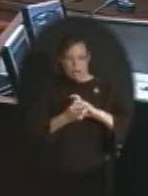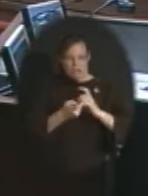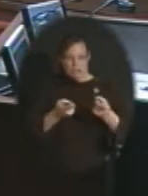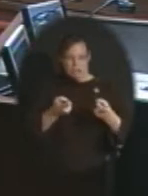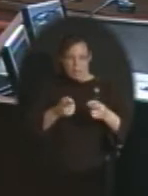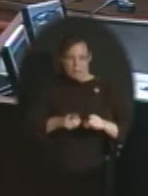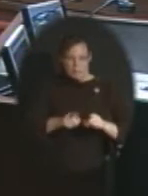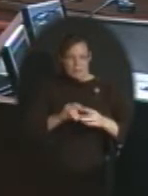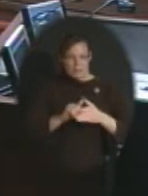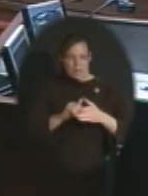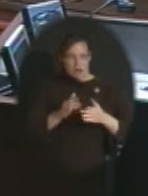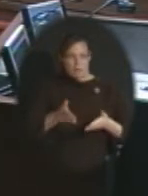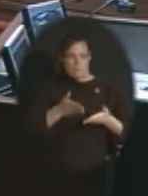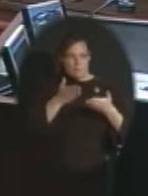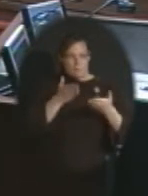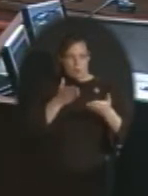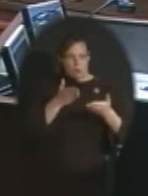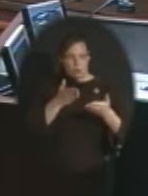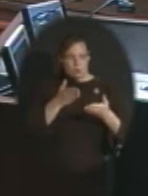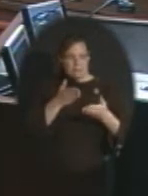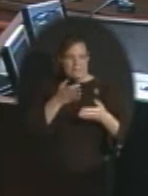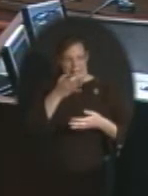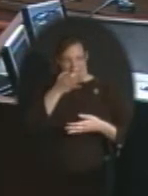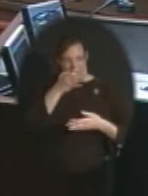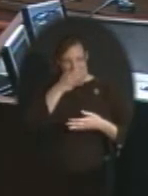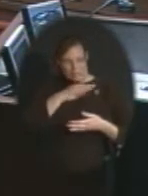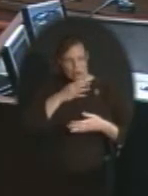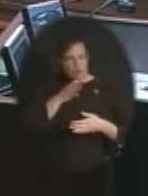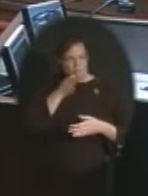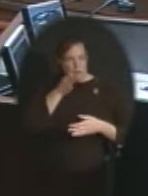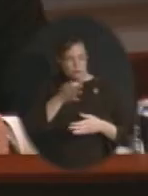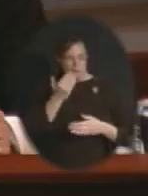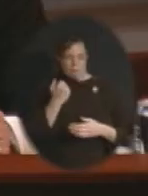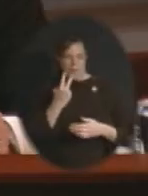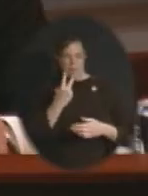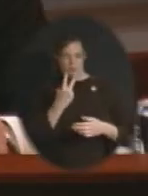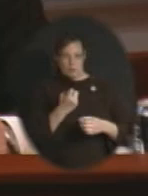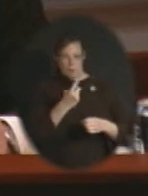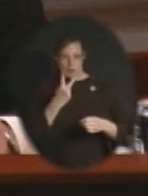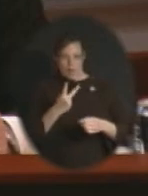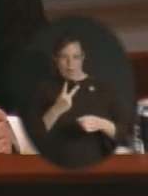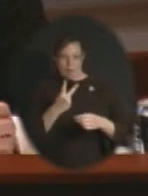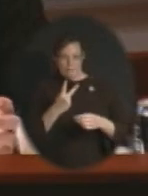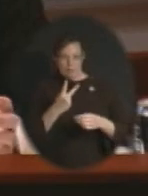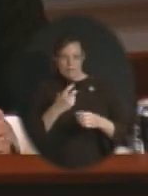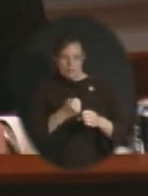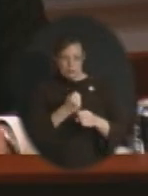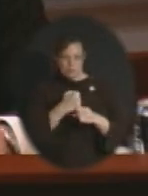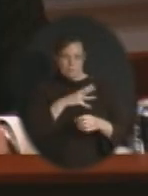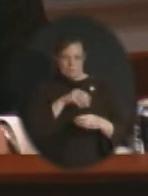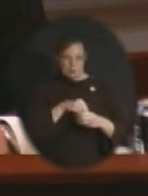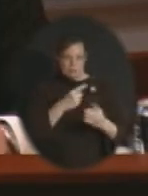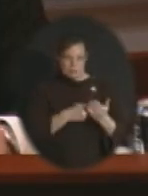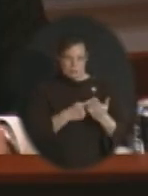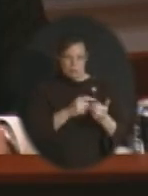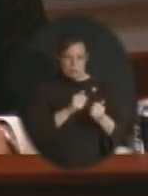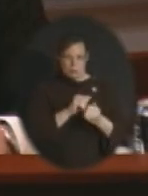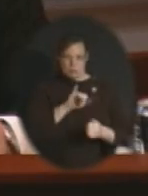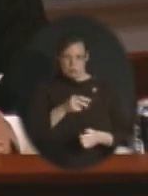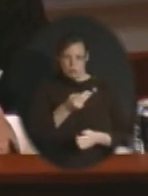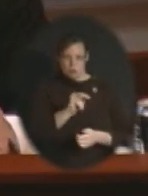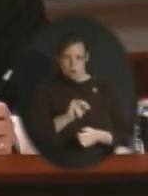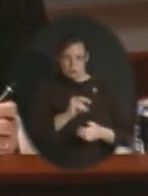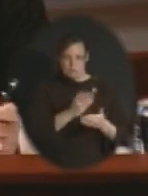that are proposed in the near future. In the past 2.5 years, I've been involved with some discussions along with John on